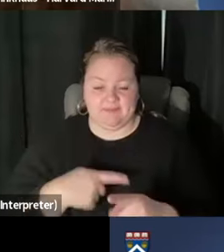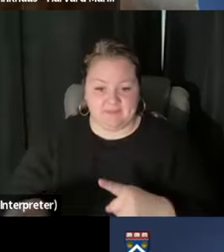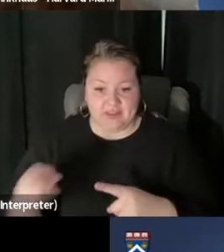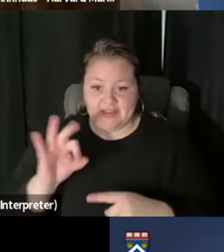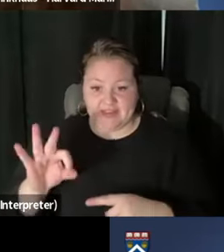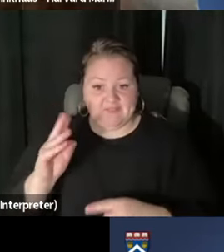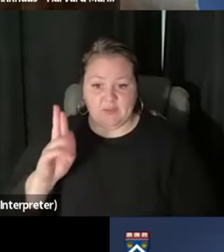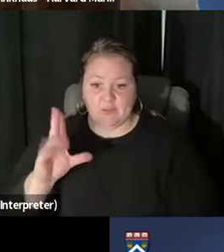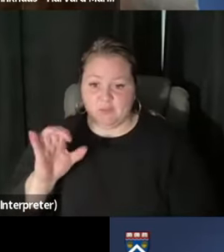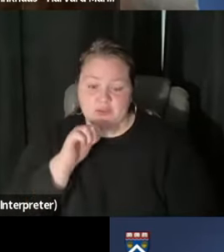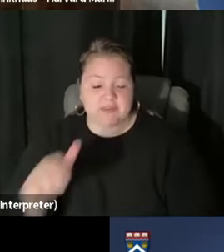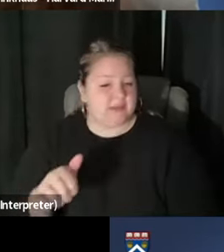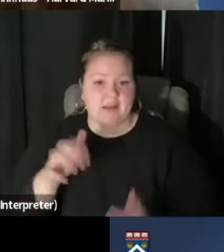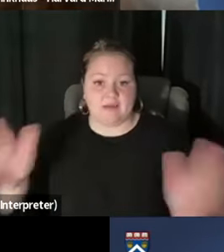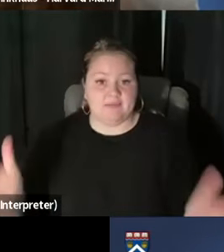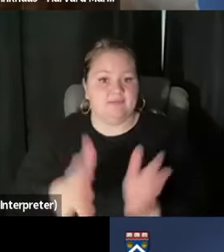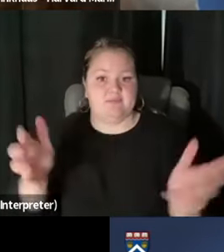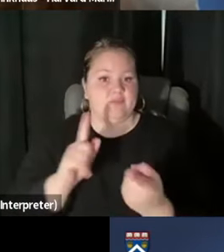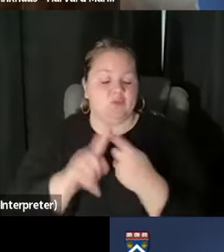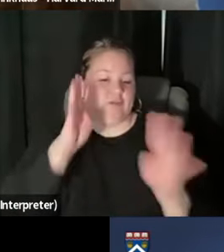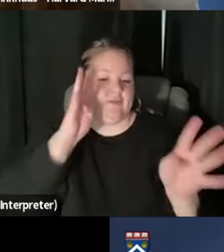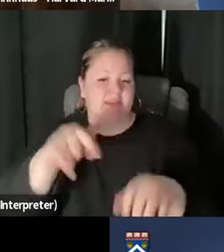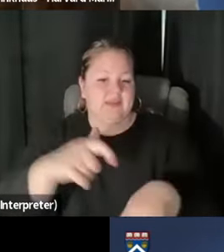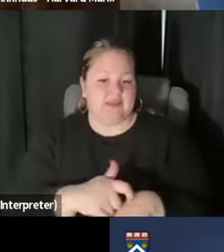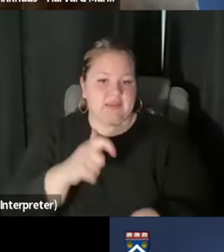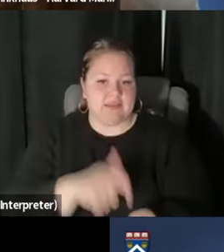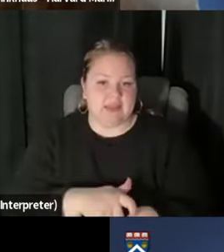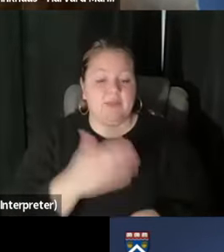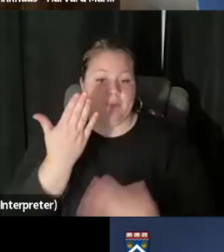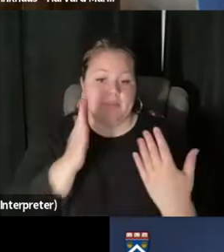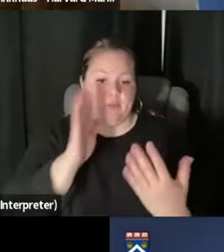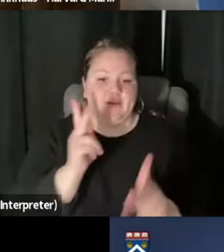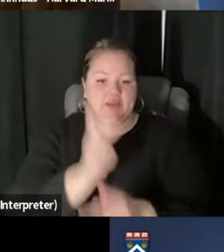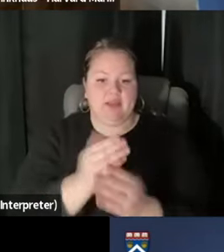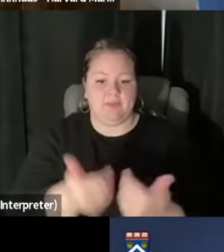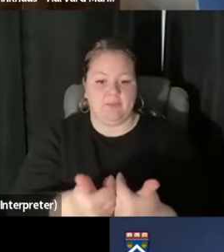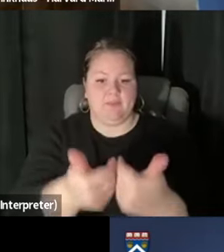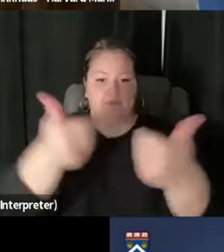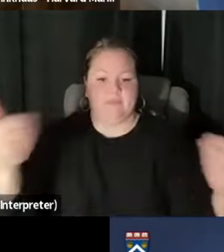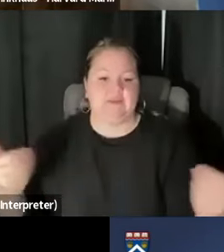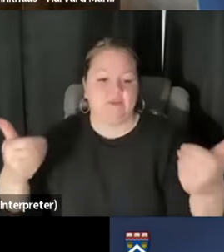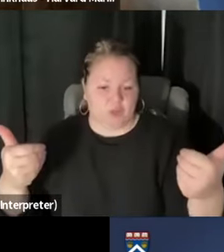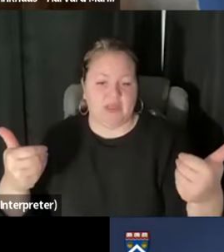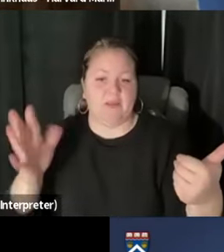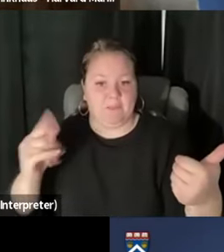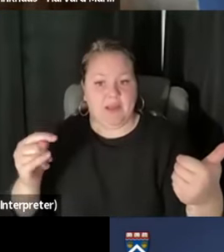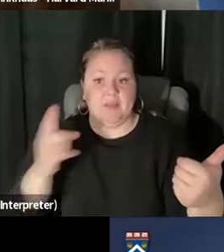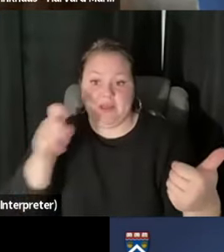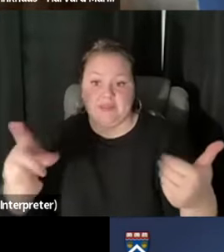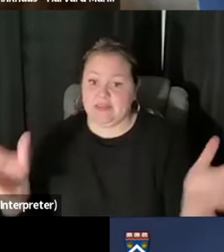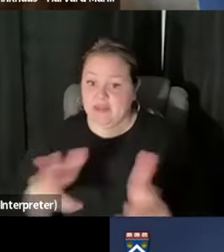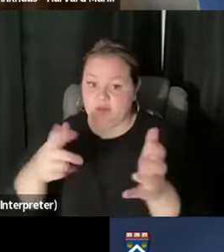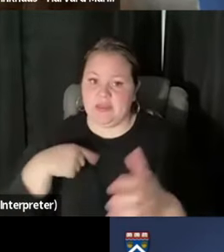Bruce hadn't pushed me to innovate at that time, I would have kept my two like data science and journalism bubbles as two separate things. But as a result of